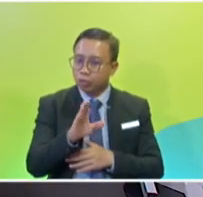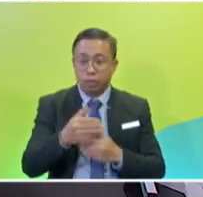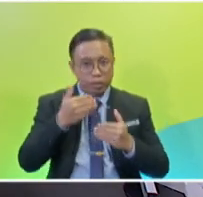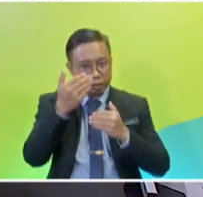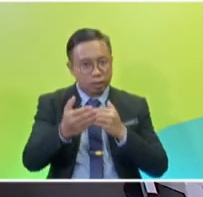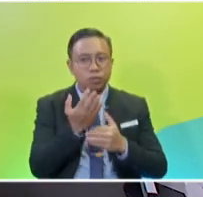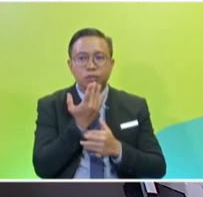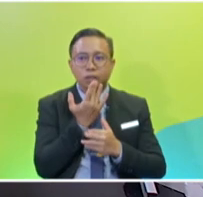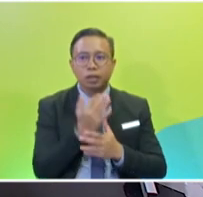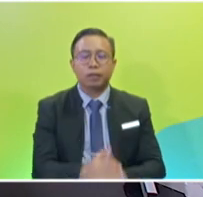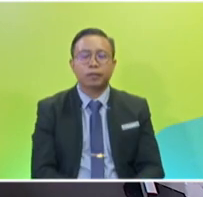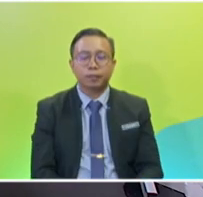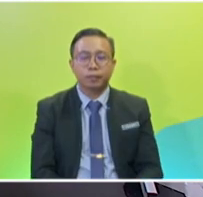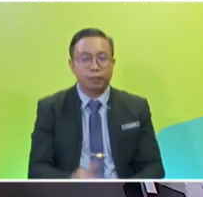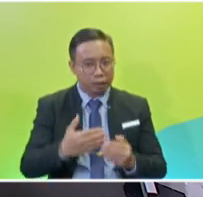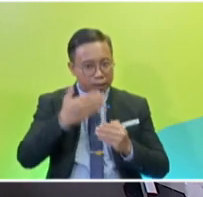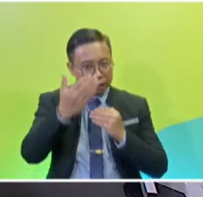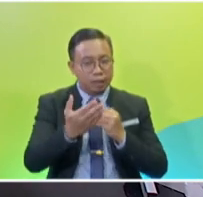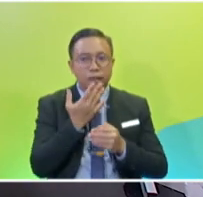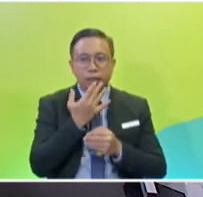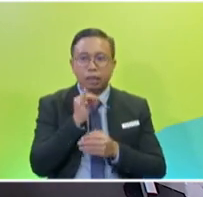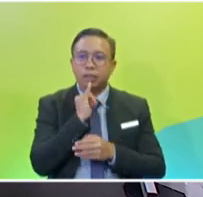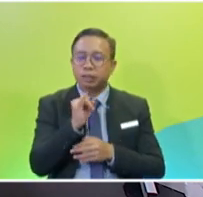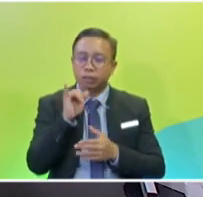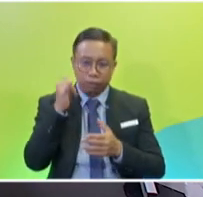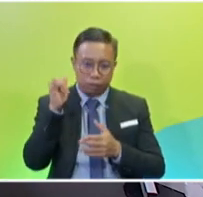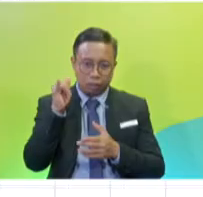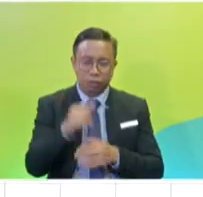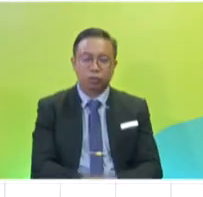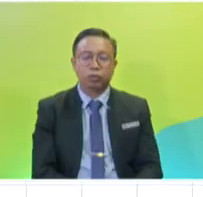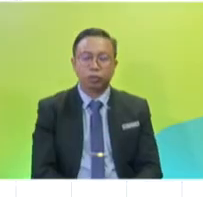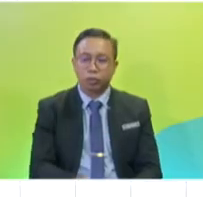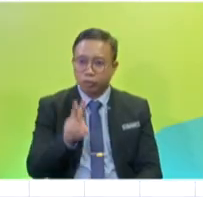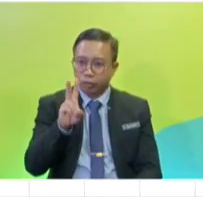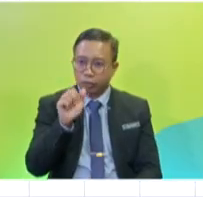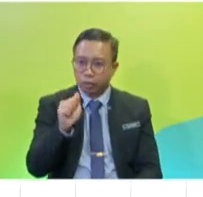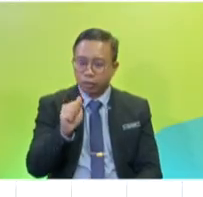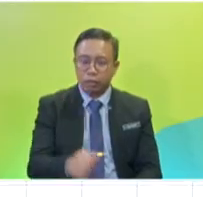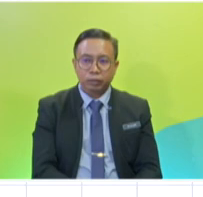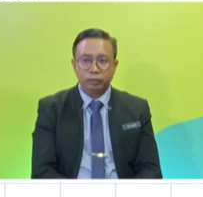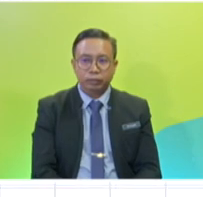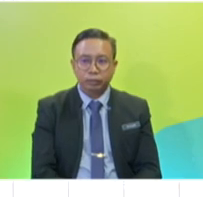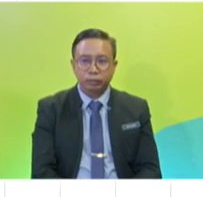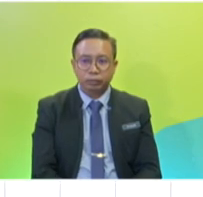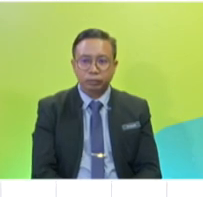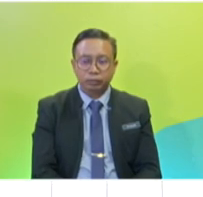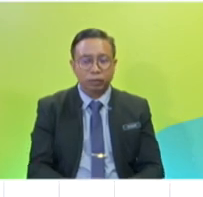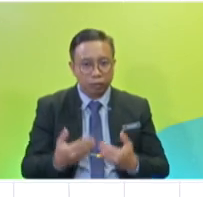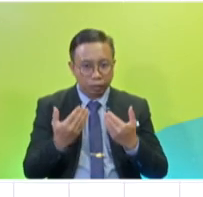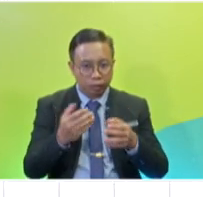Shida? The next color is yellow. Okay. And my VAR had a lovely time